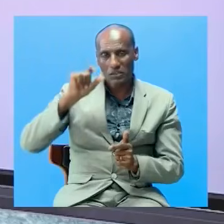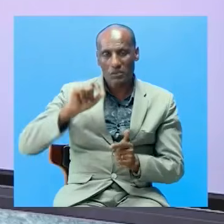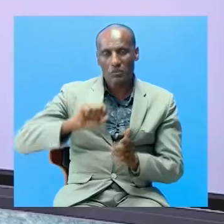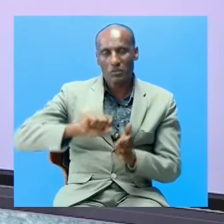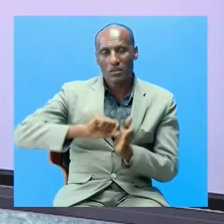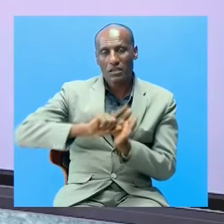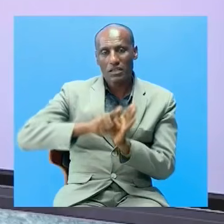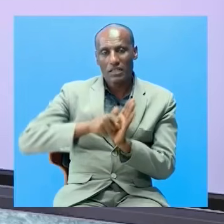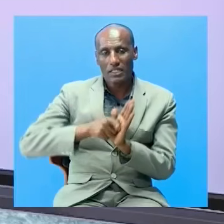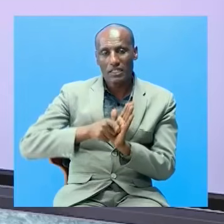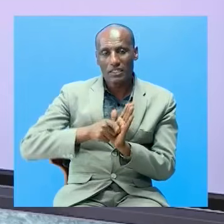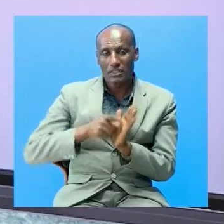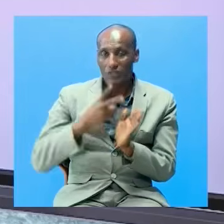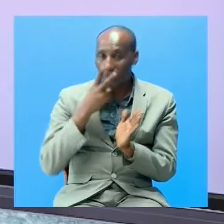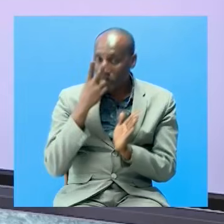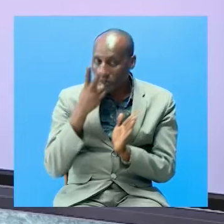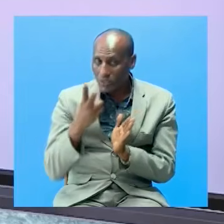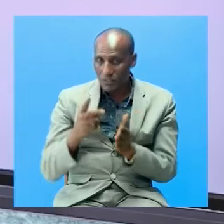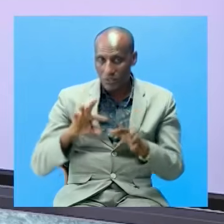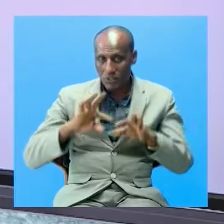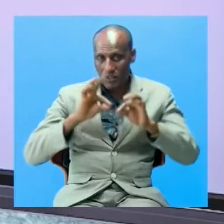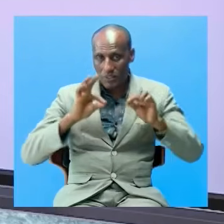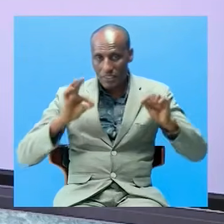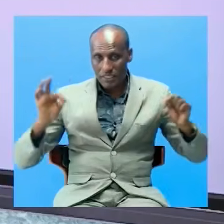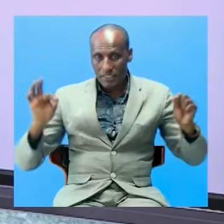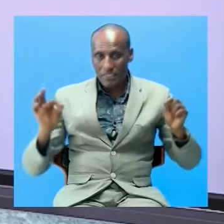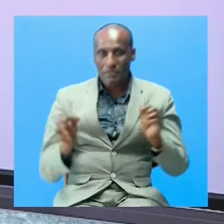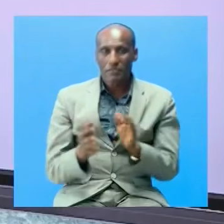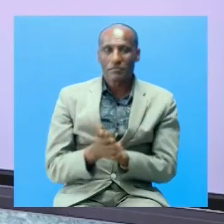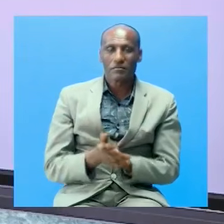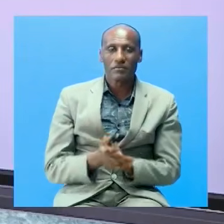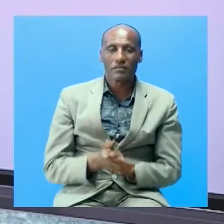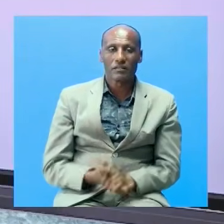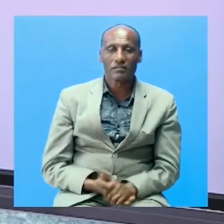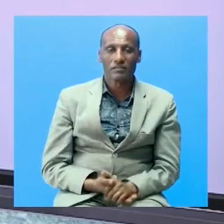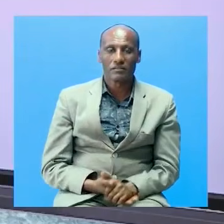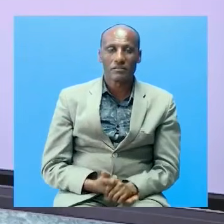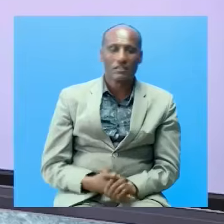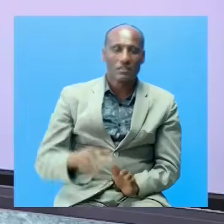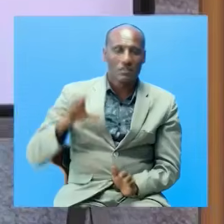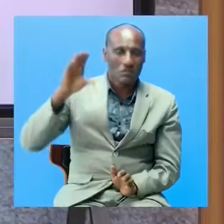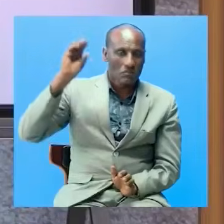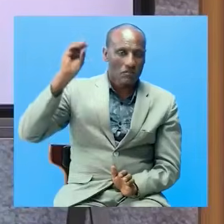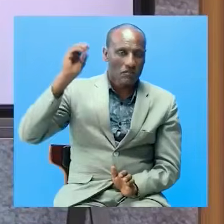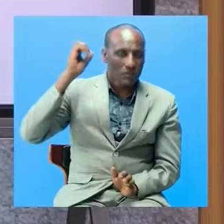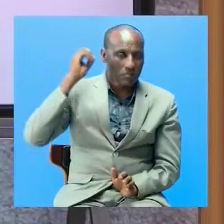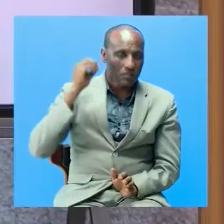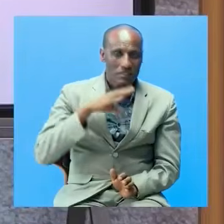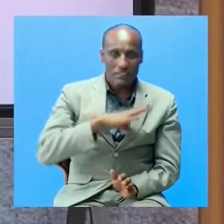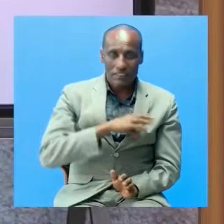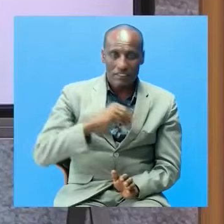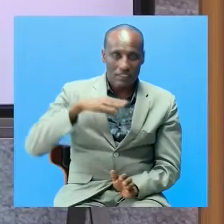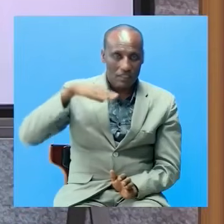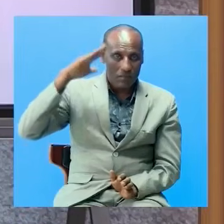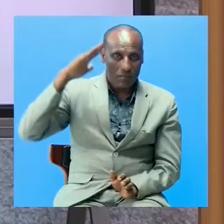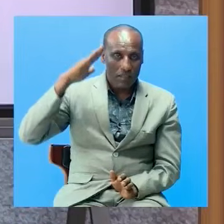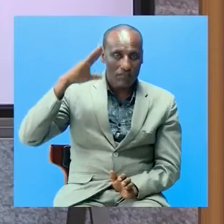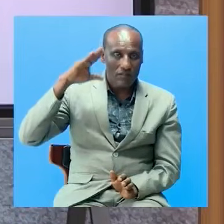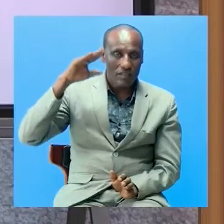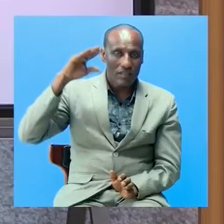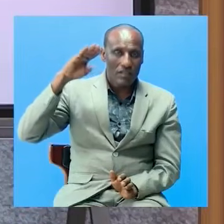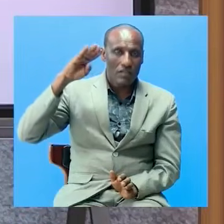have? Let me give you a few seconds to check your sentences. For those which you believe have